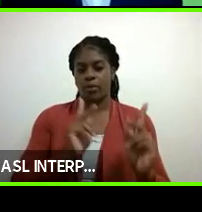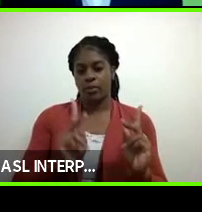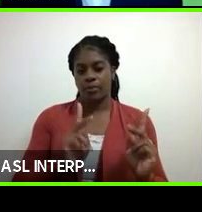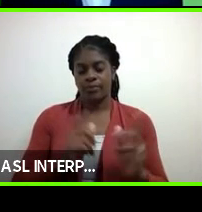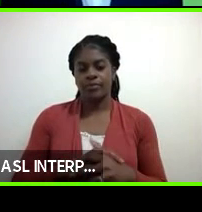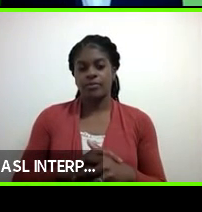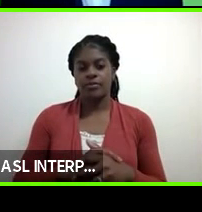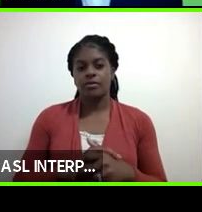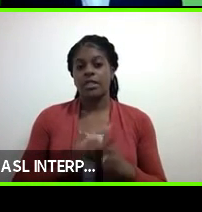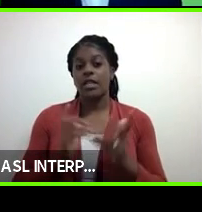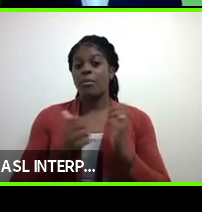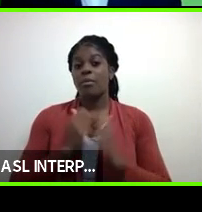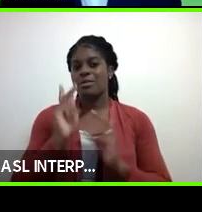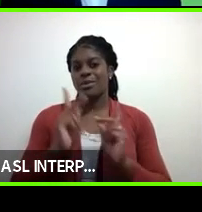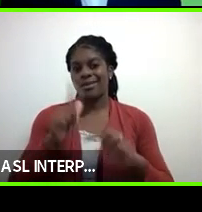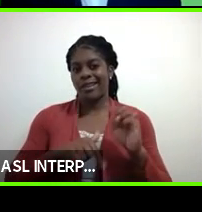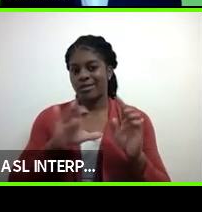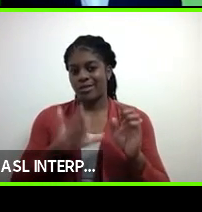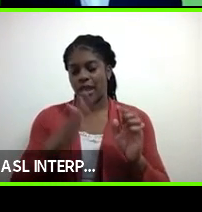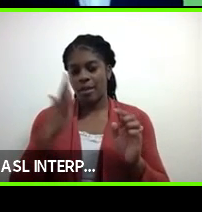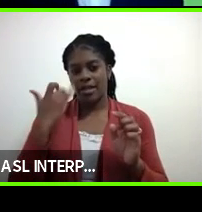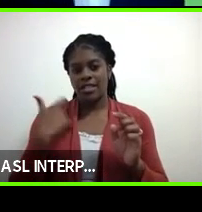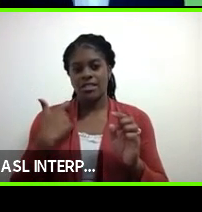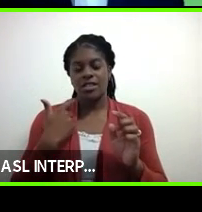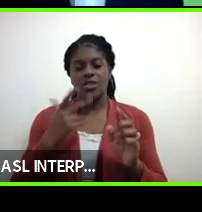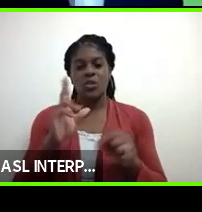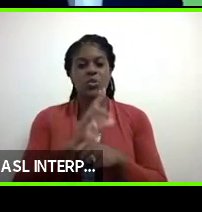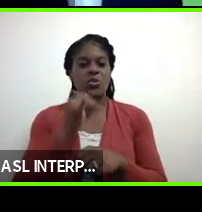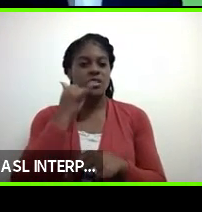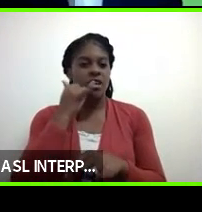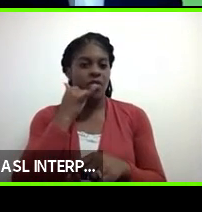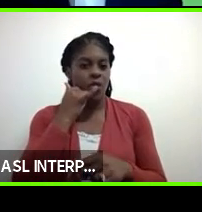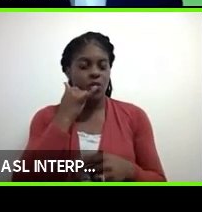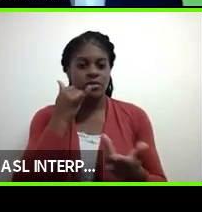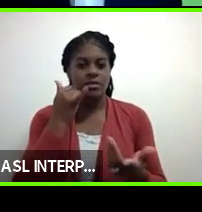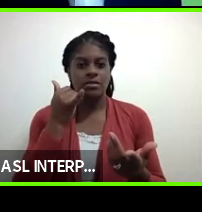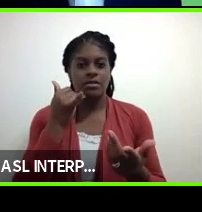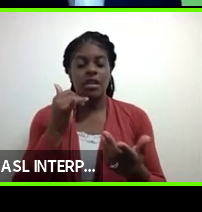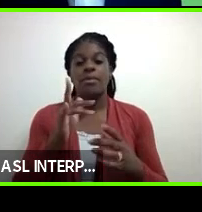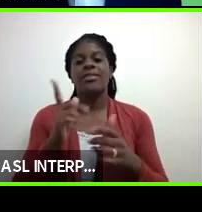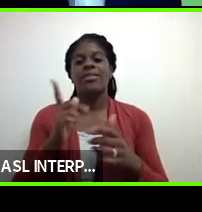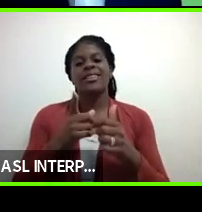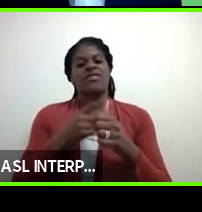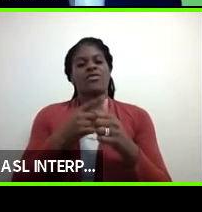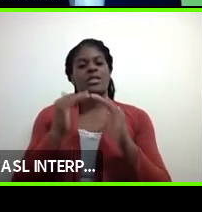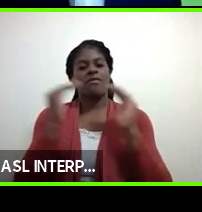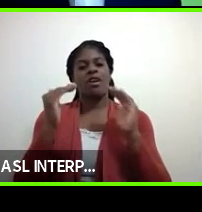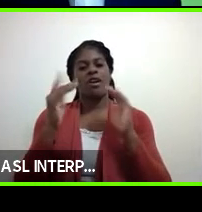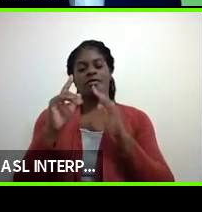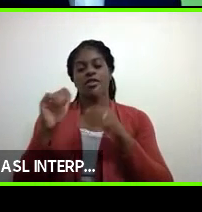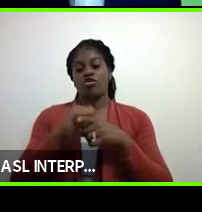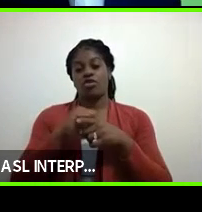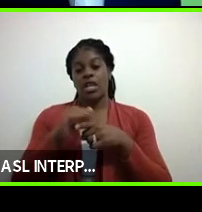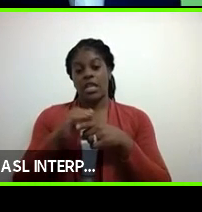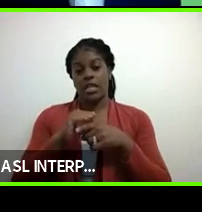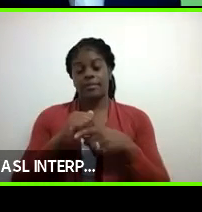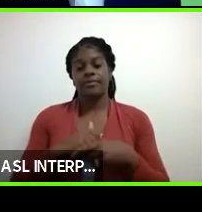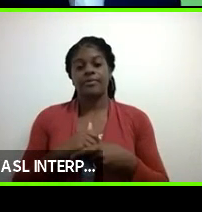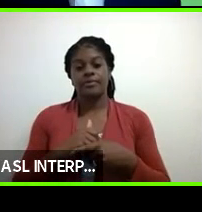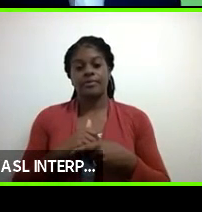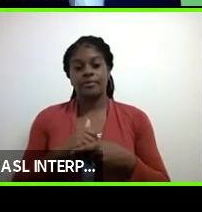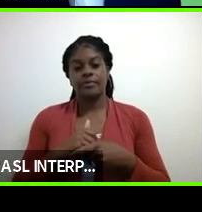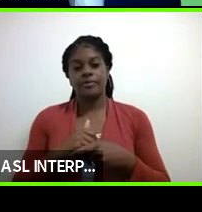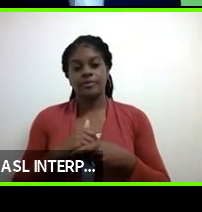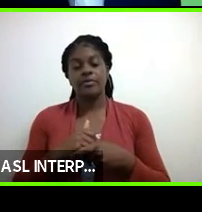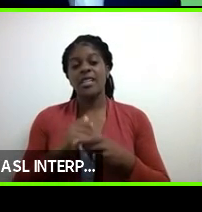a lot of people aren't able to do that because we're in our cell phones a lot. So that's the first level of training that we have. A good amount of time in the academy